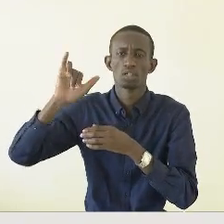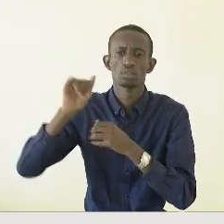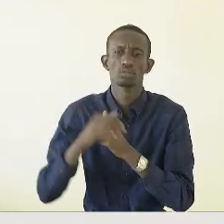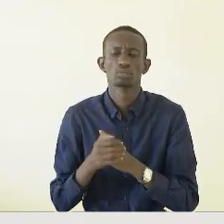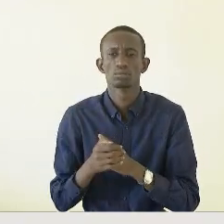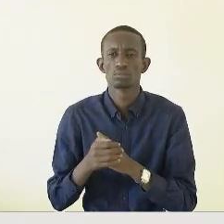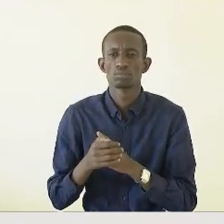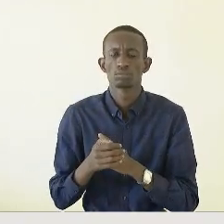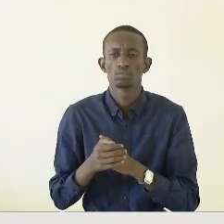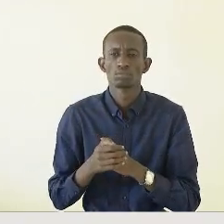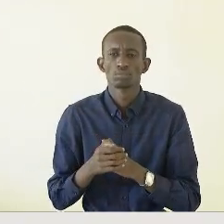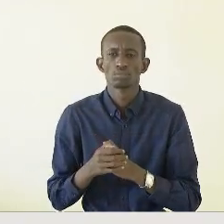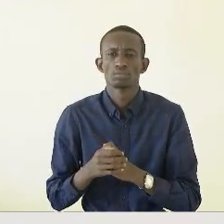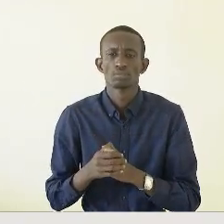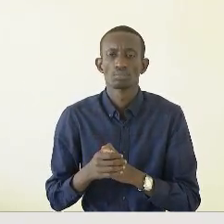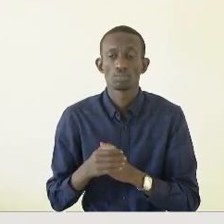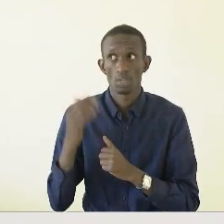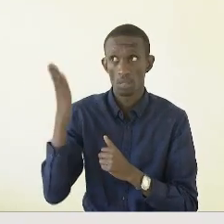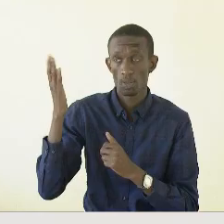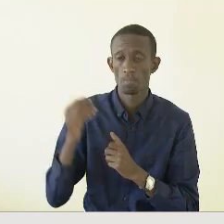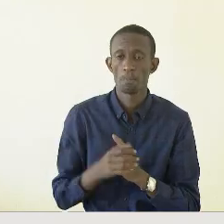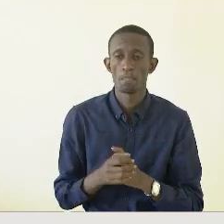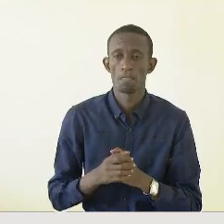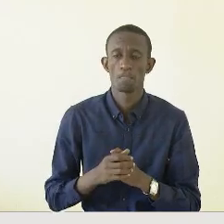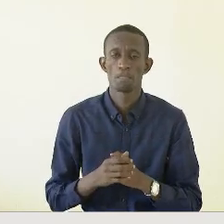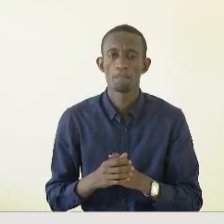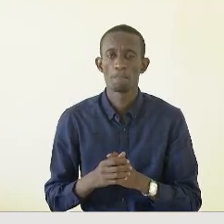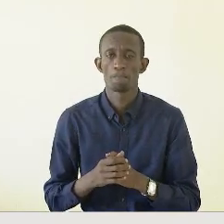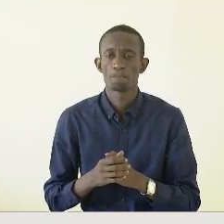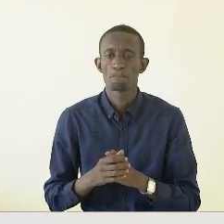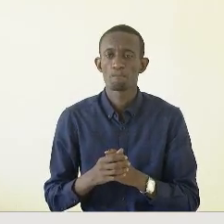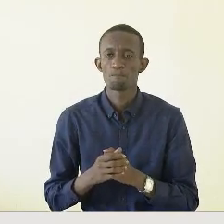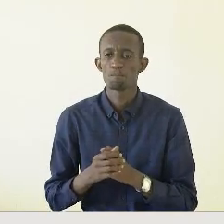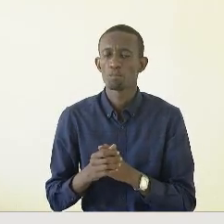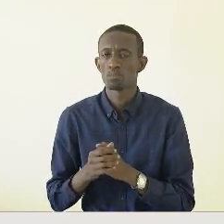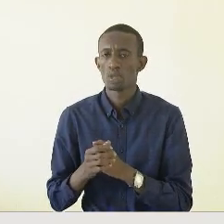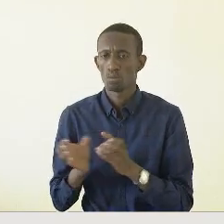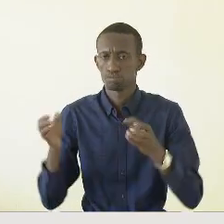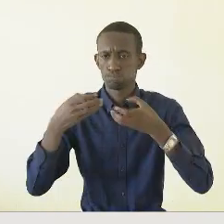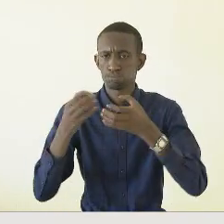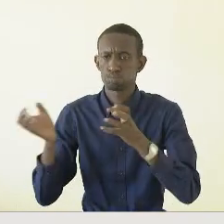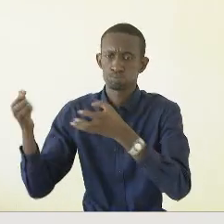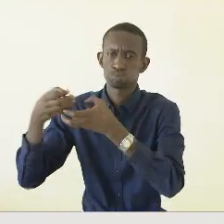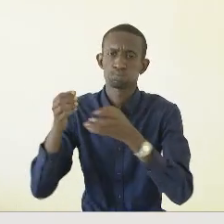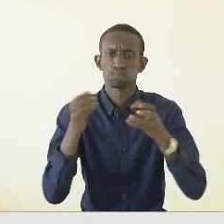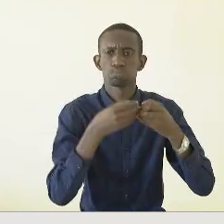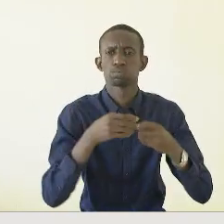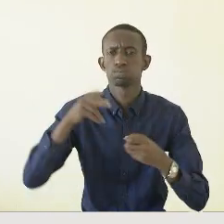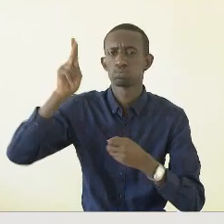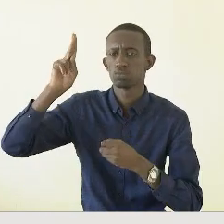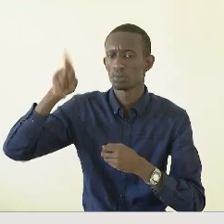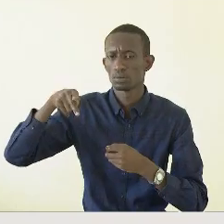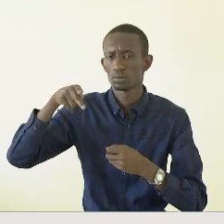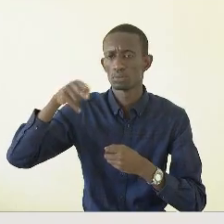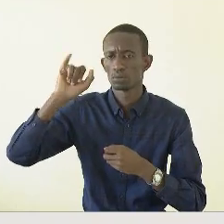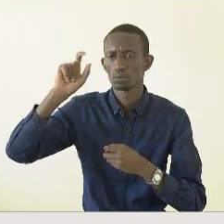from anthers. Here, the collection of pistil is what we call gynoecium, the